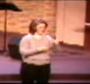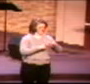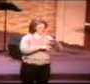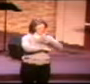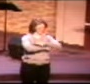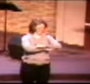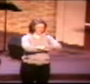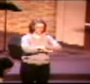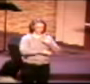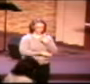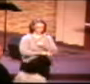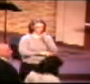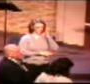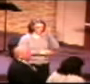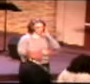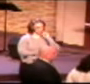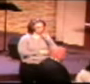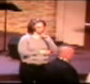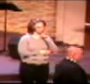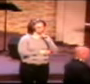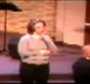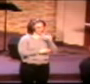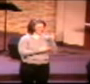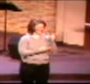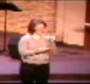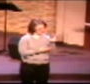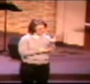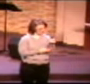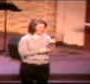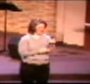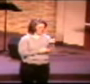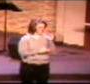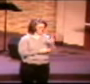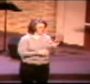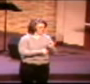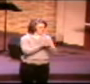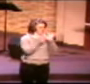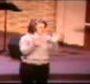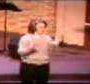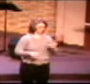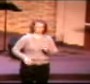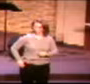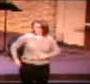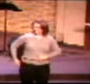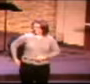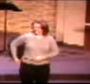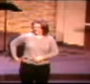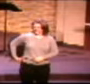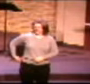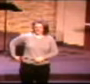to experience a little bit of light.